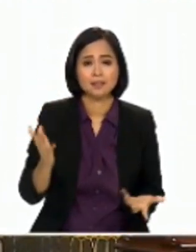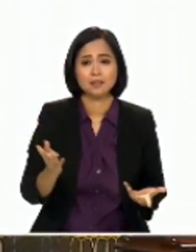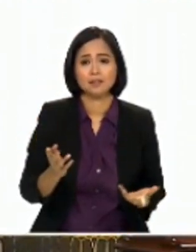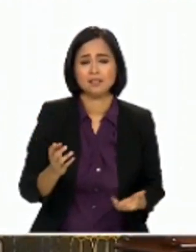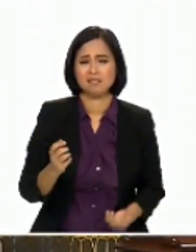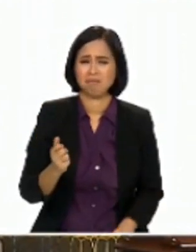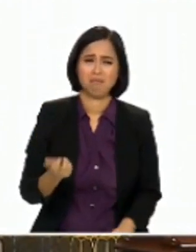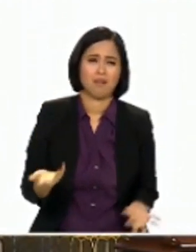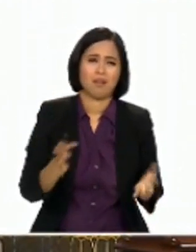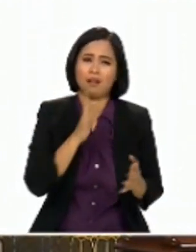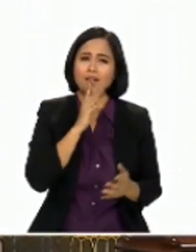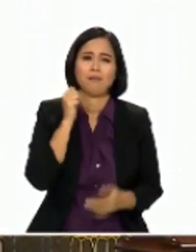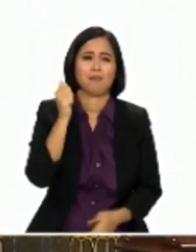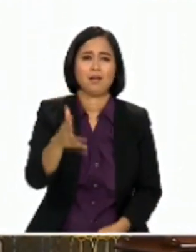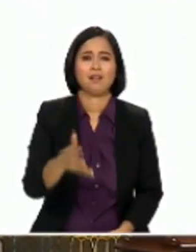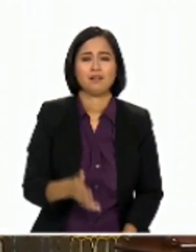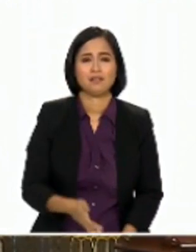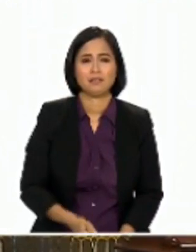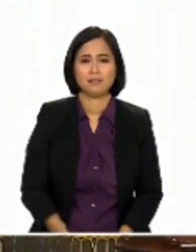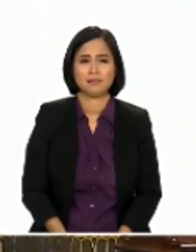Bahala kayo dyan.